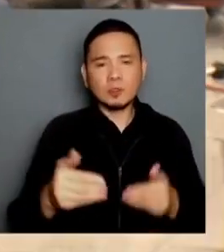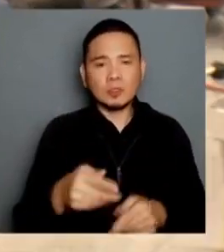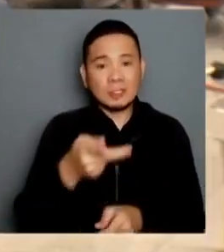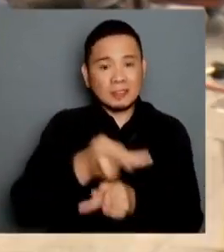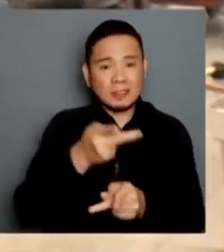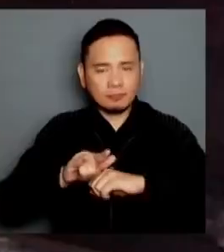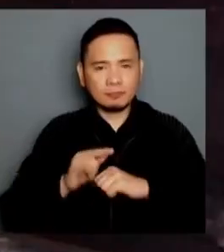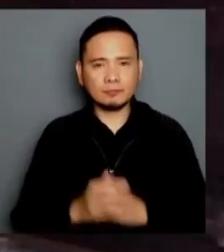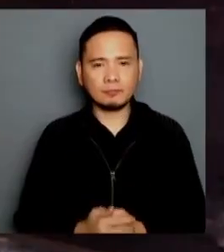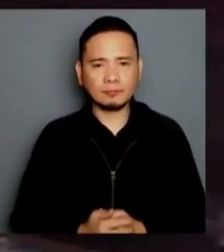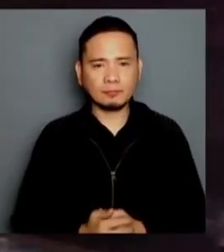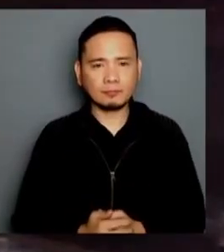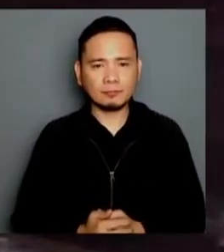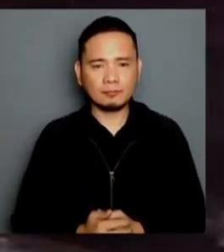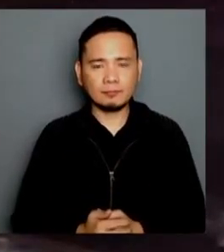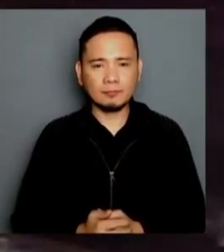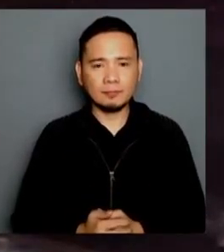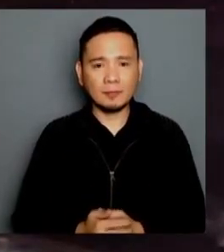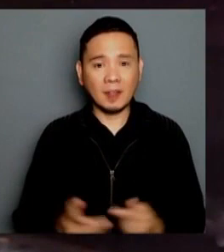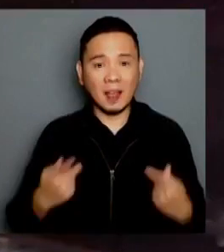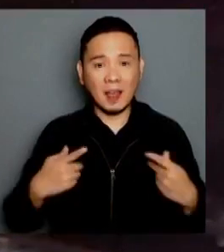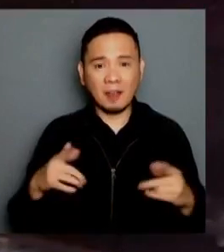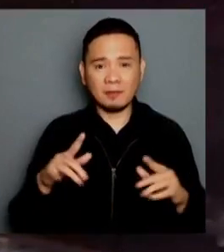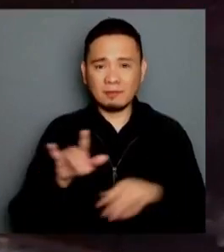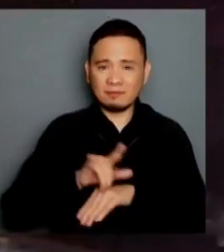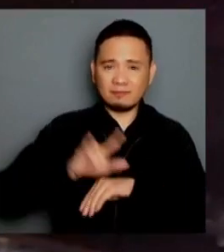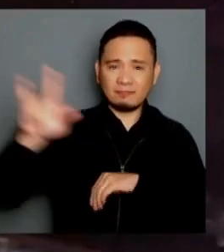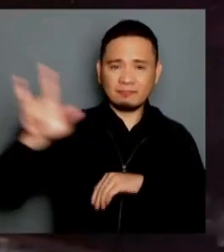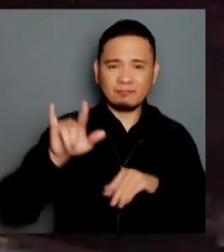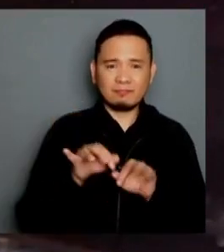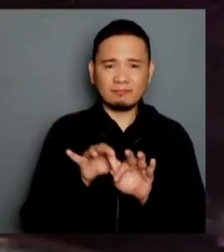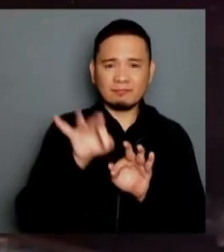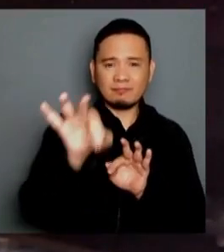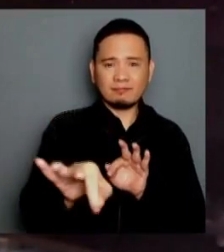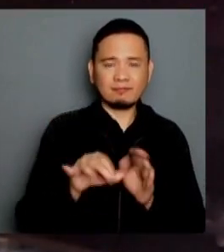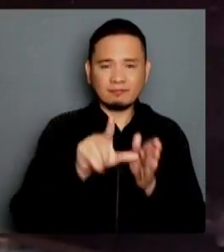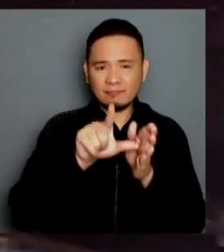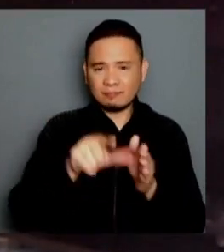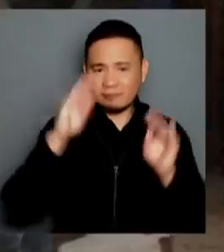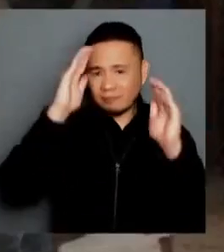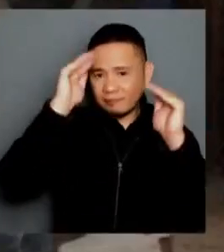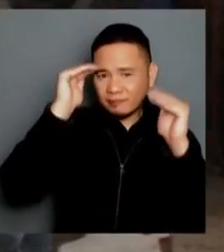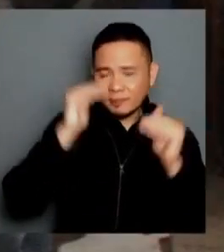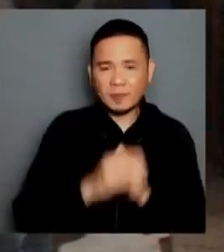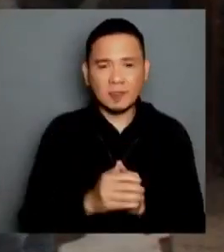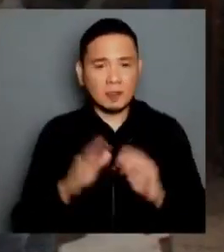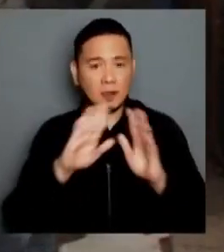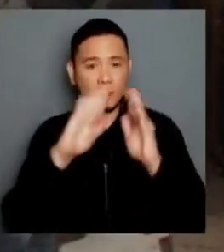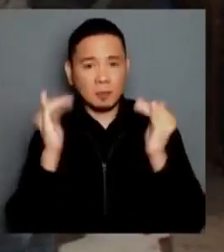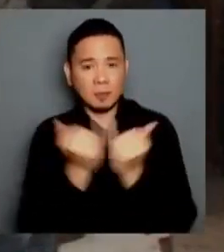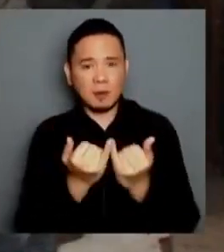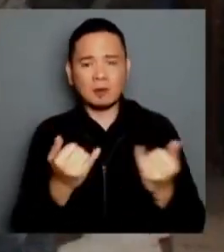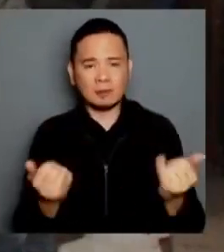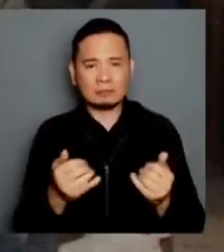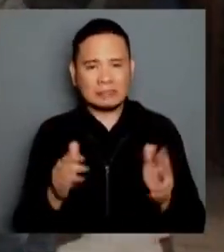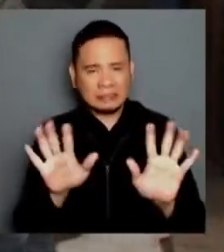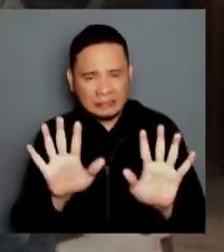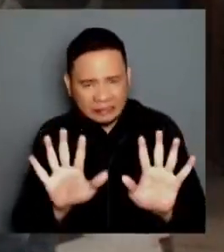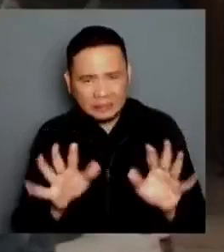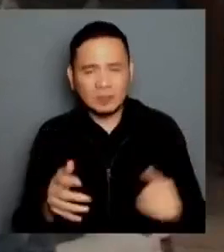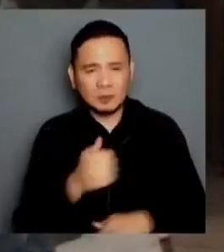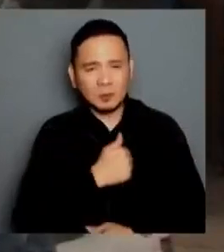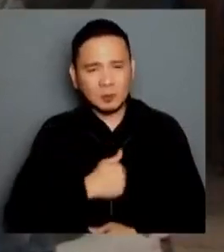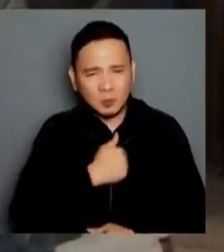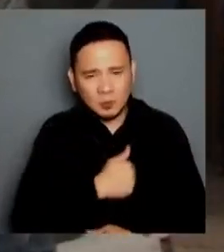heading to the airport. Flight delays still expected in the coming days. Philippine Airlines appealing to passengers for understanding